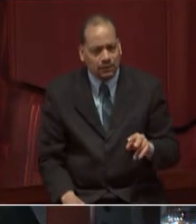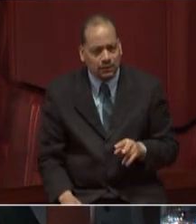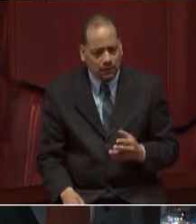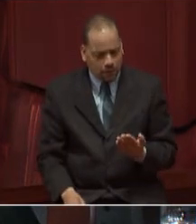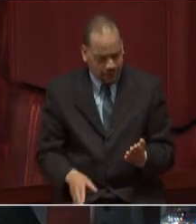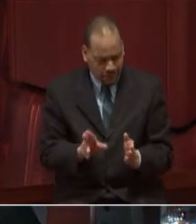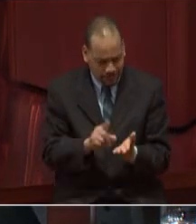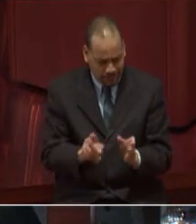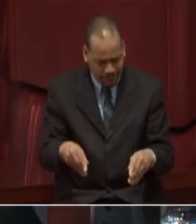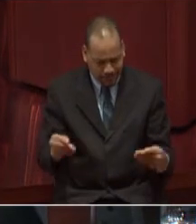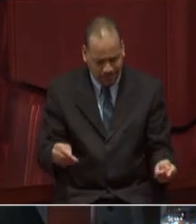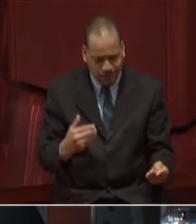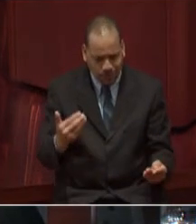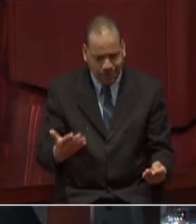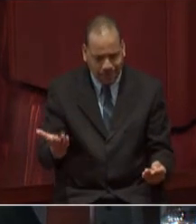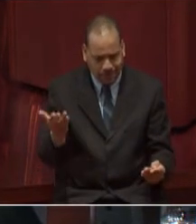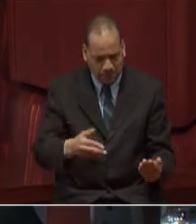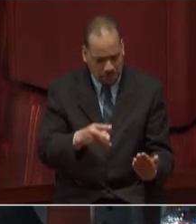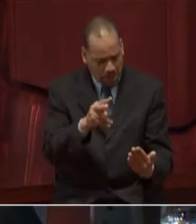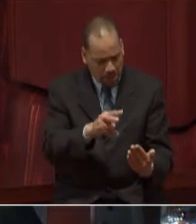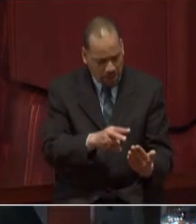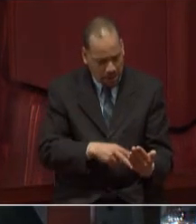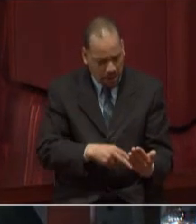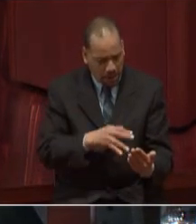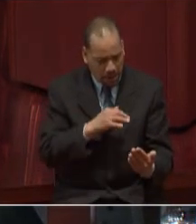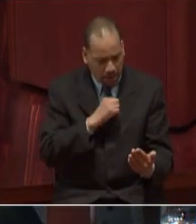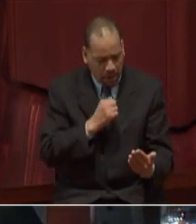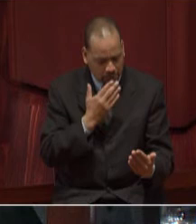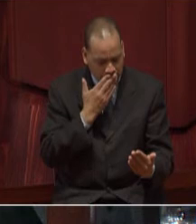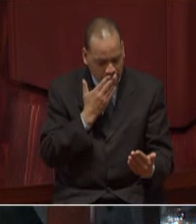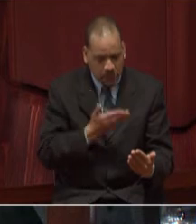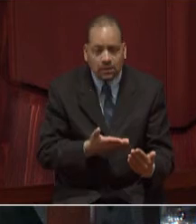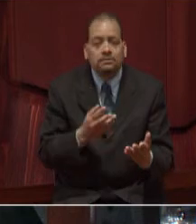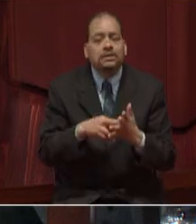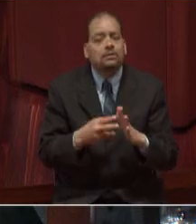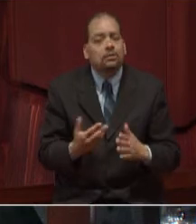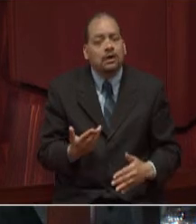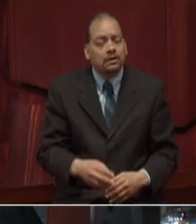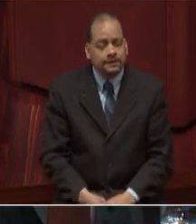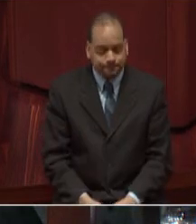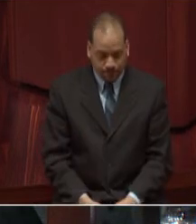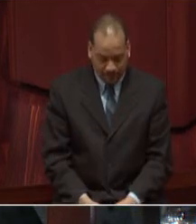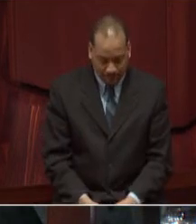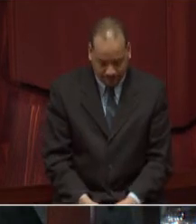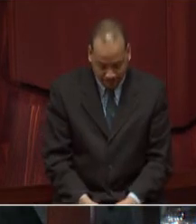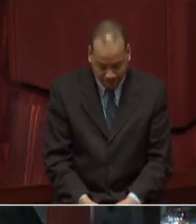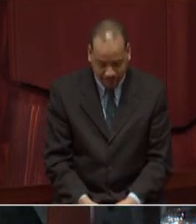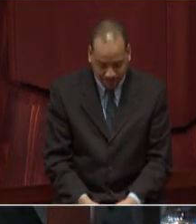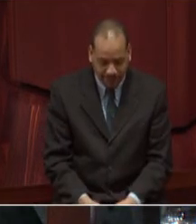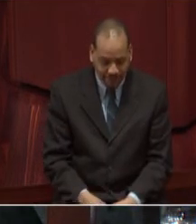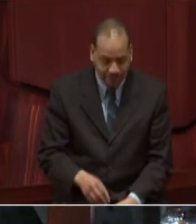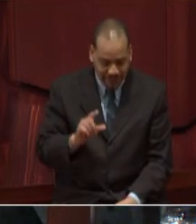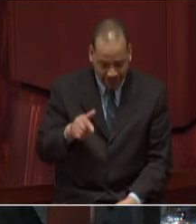which he was doing. Which he was doing. So with that, and I get a call from Al